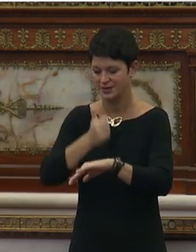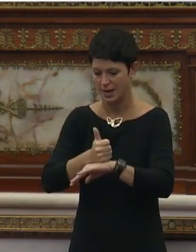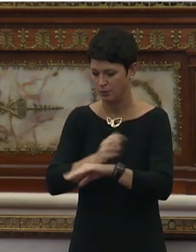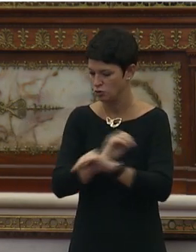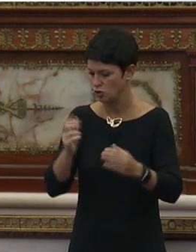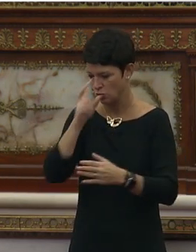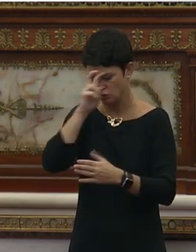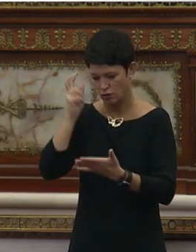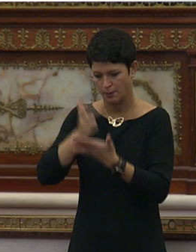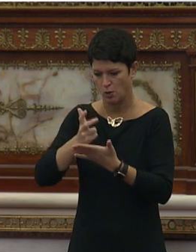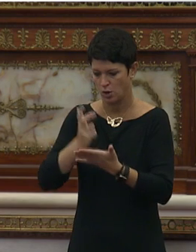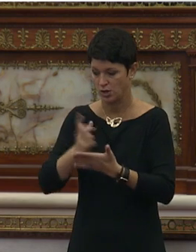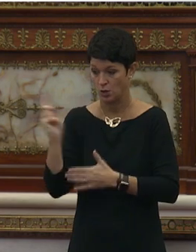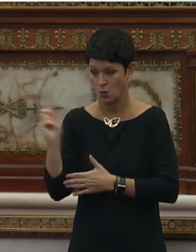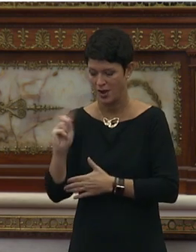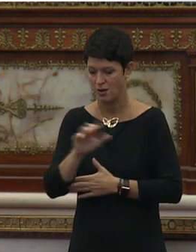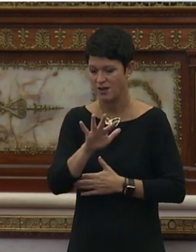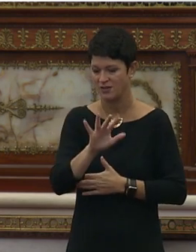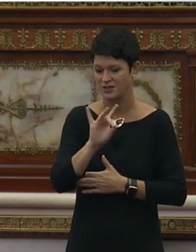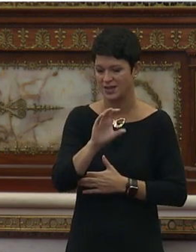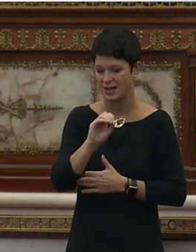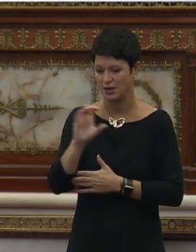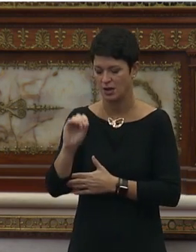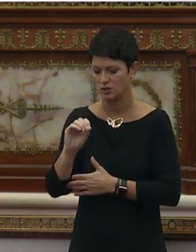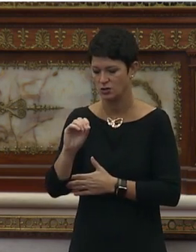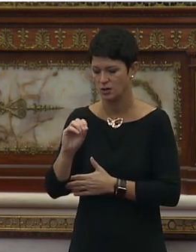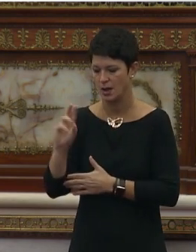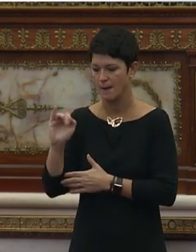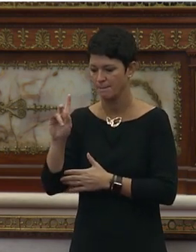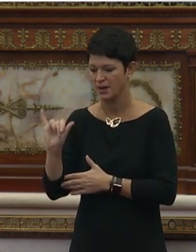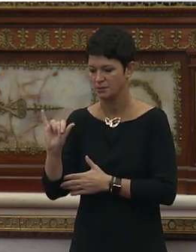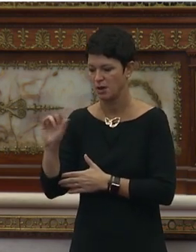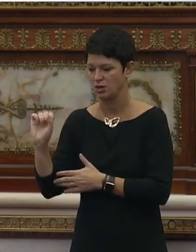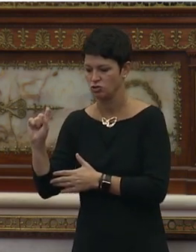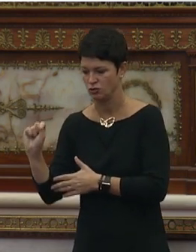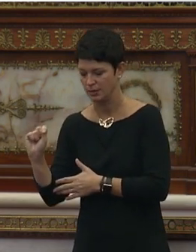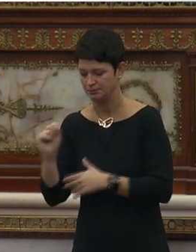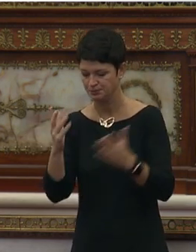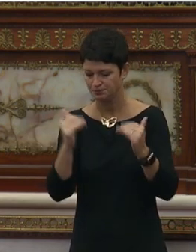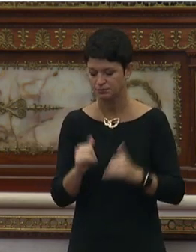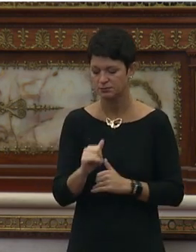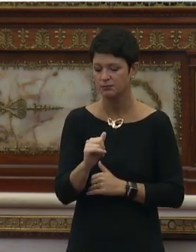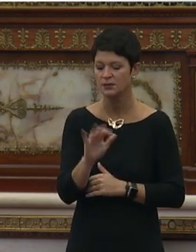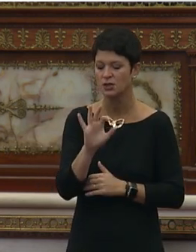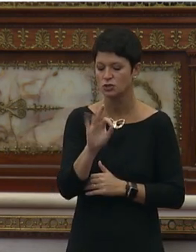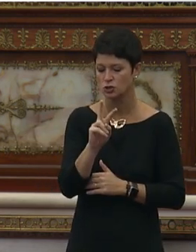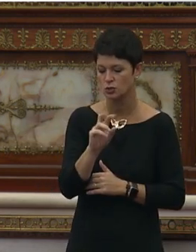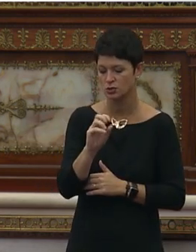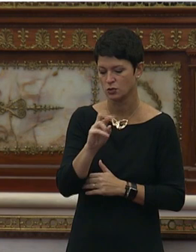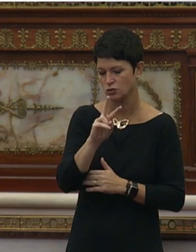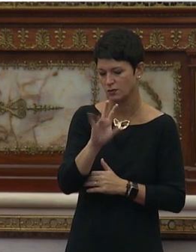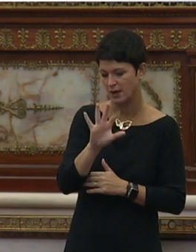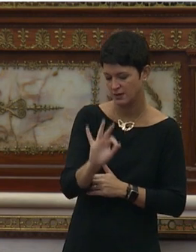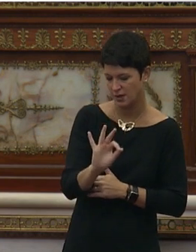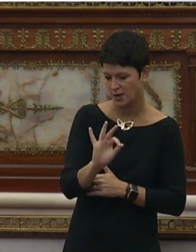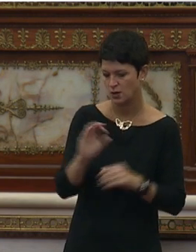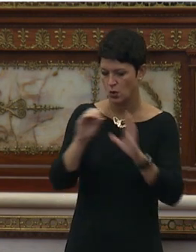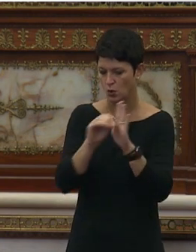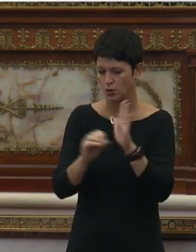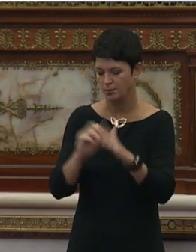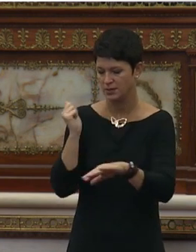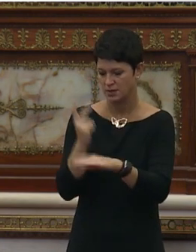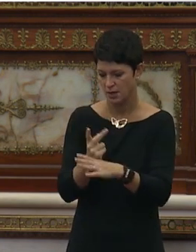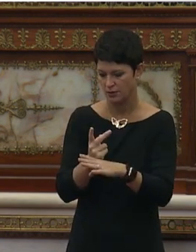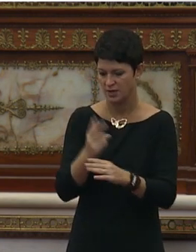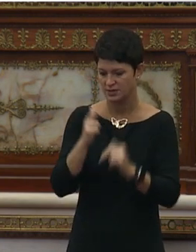No Truck Parking Regulations on 5800 Musgrave Street. And bill number 200259, entitled An Ordinance